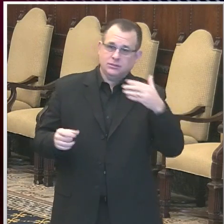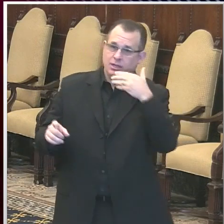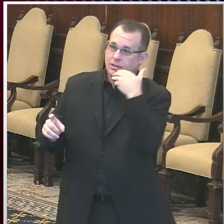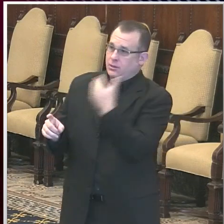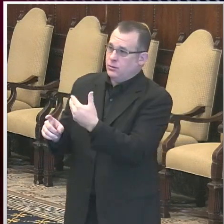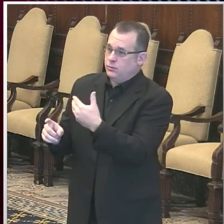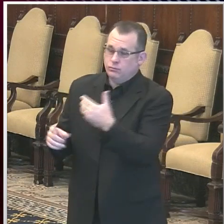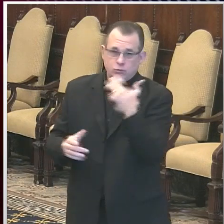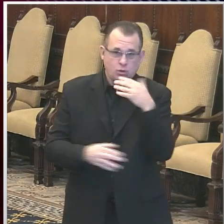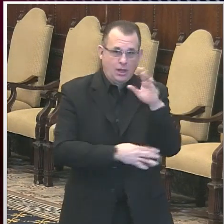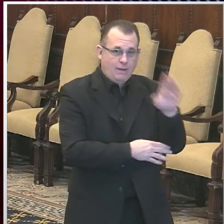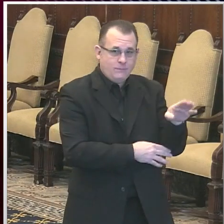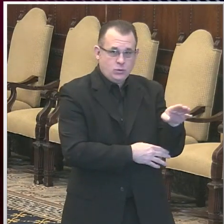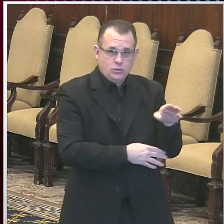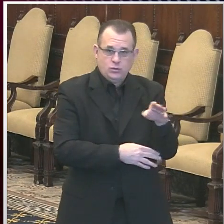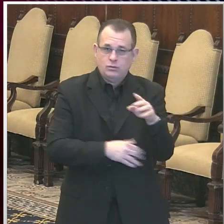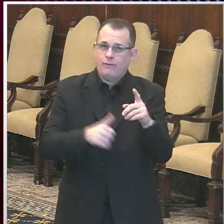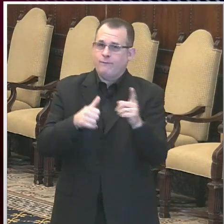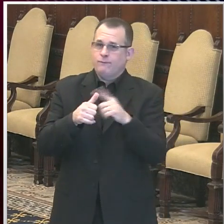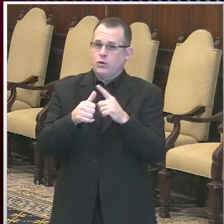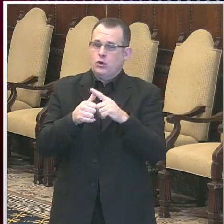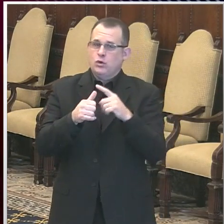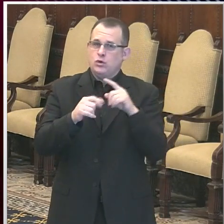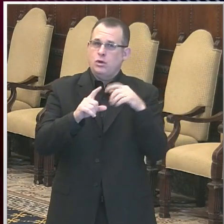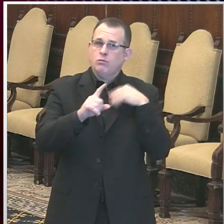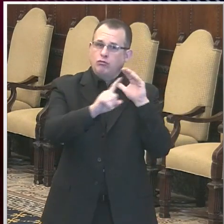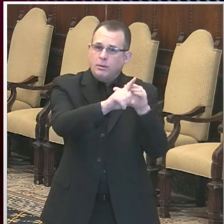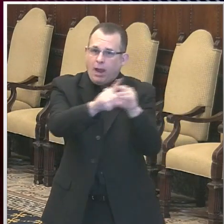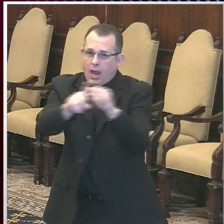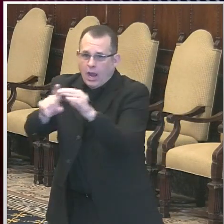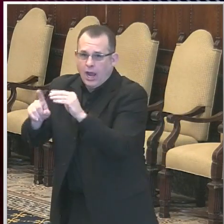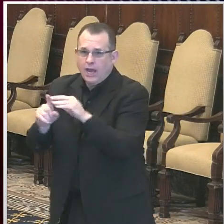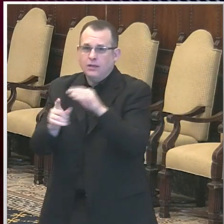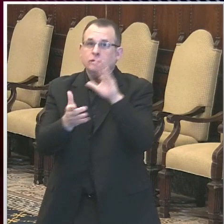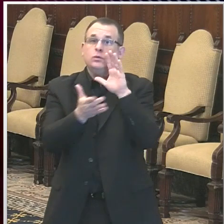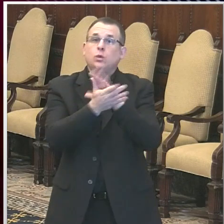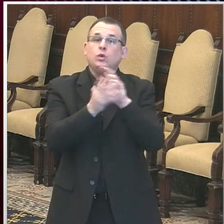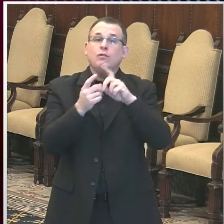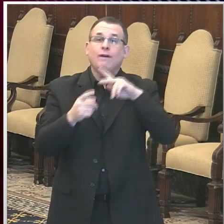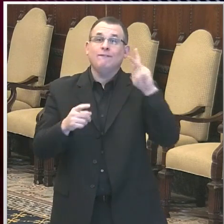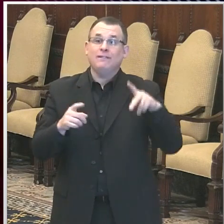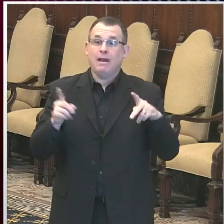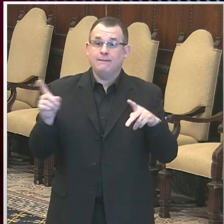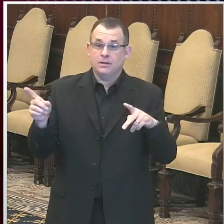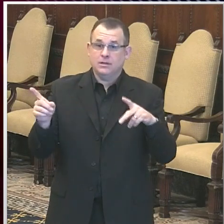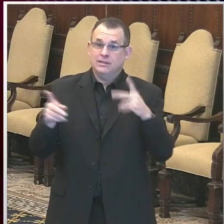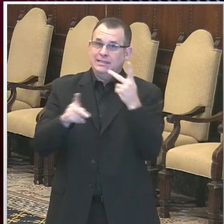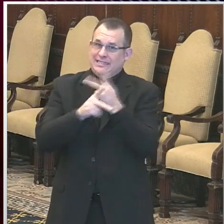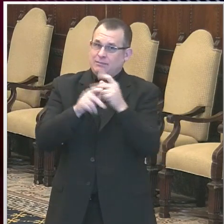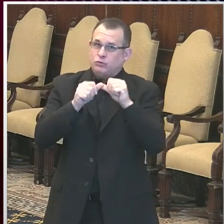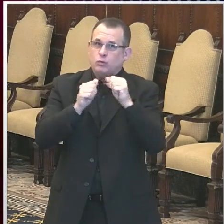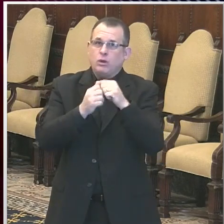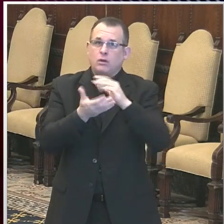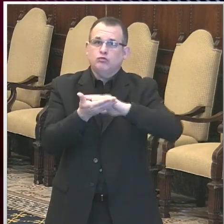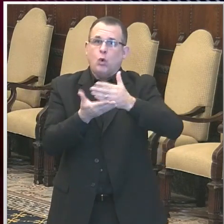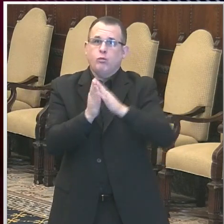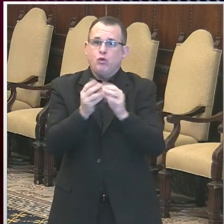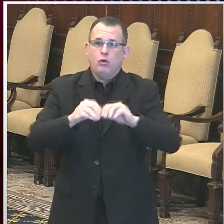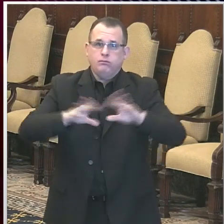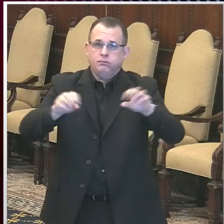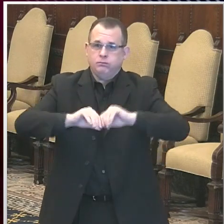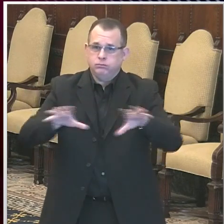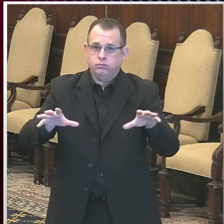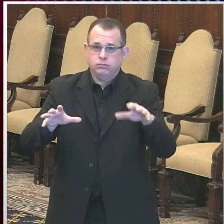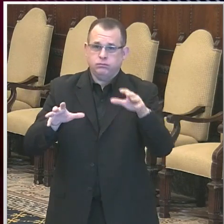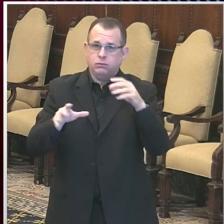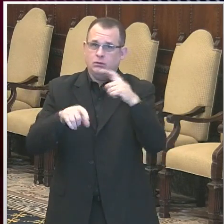start today with a couple of important reminders. First, the School District of Philadelphia is continuing to loan Chromebooks to district K-12